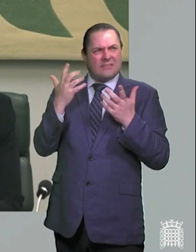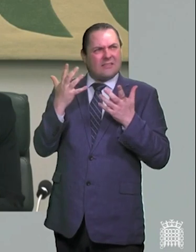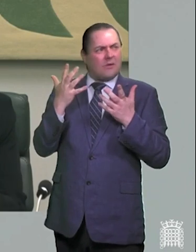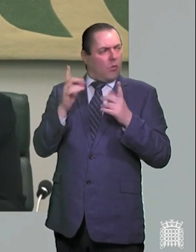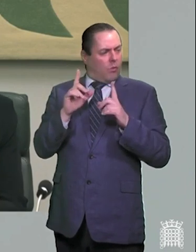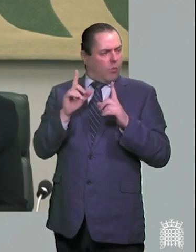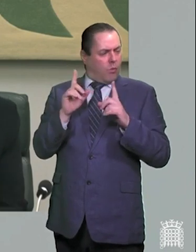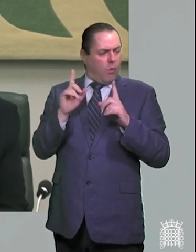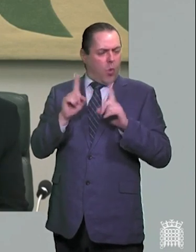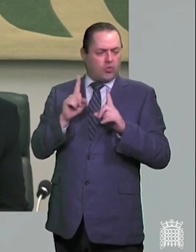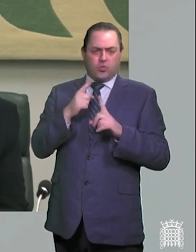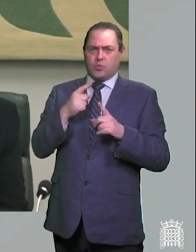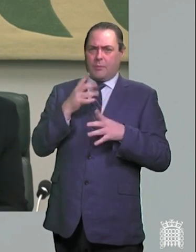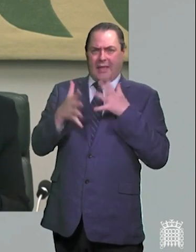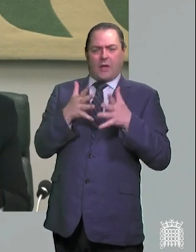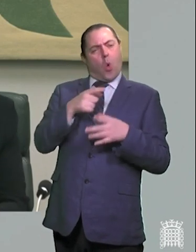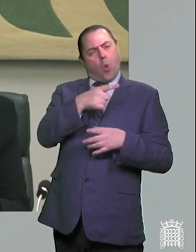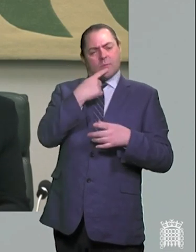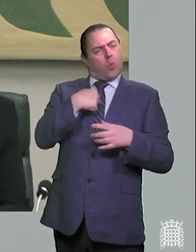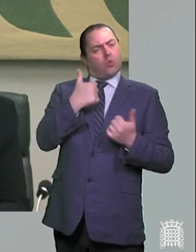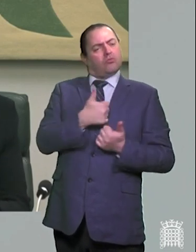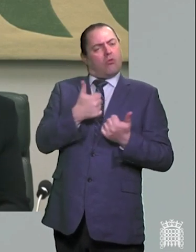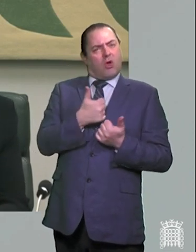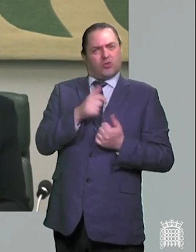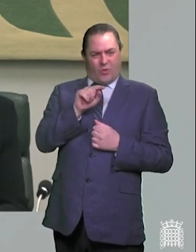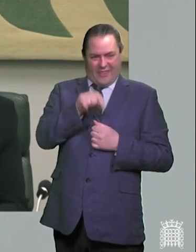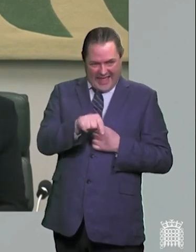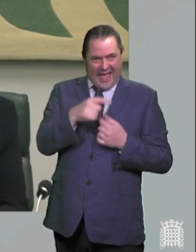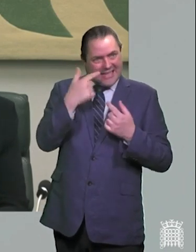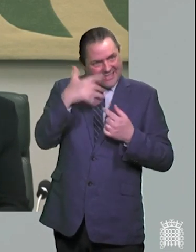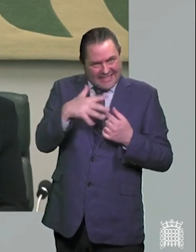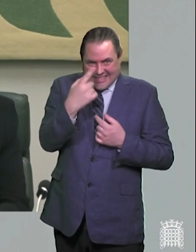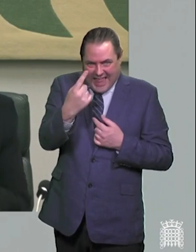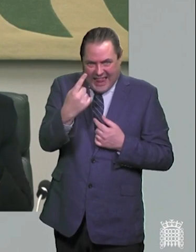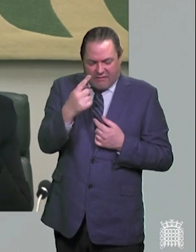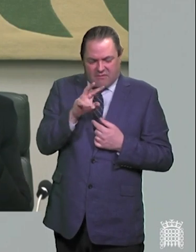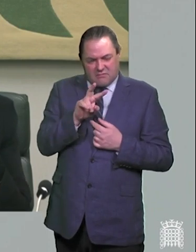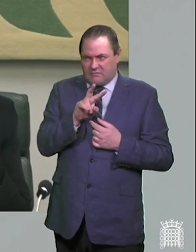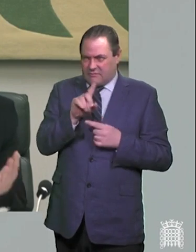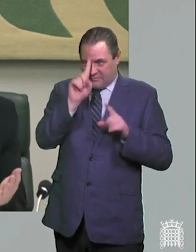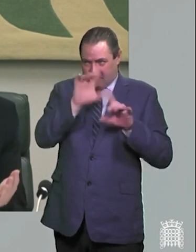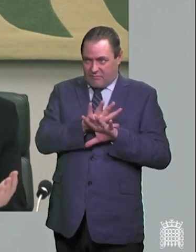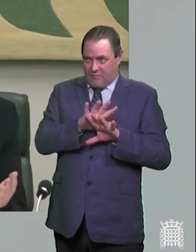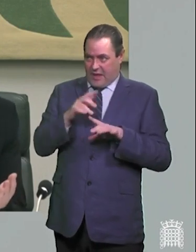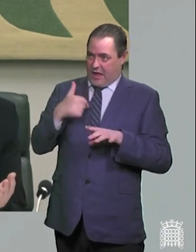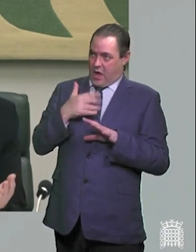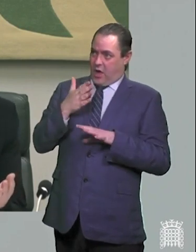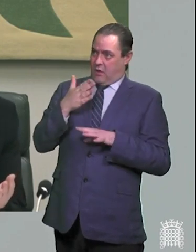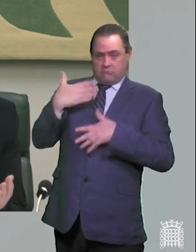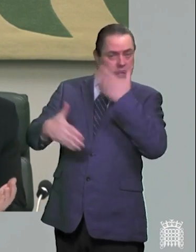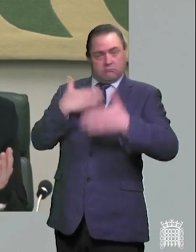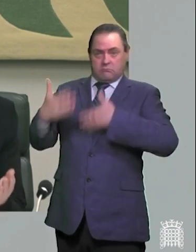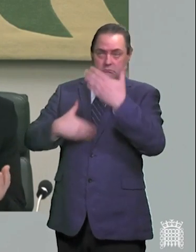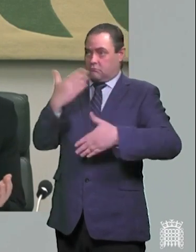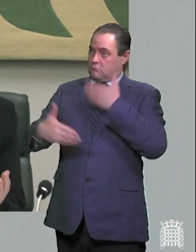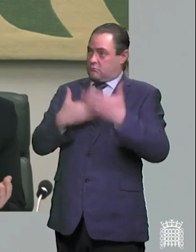what the nature of an assurance is when you have been there and seen it with your own eyes. I mean, if I was going at 100 miles an